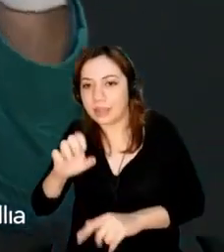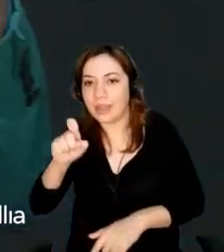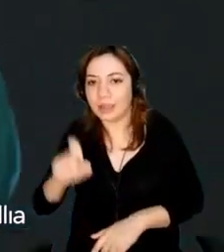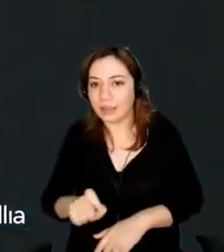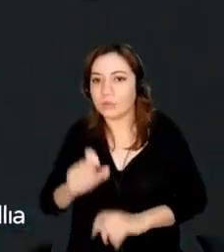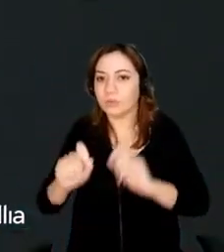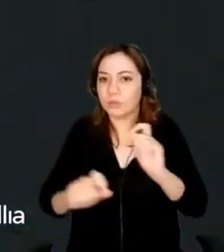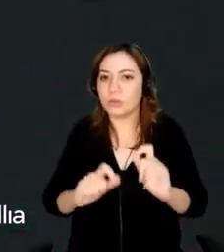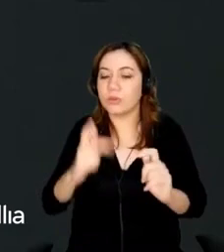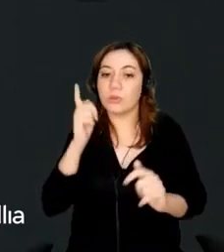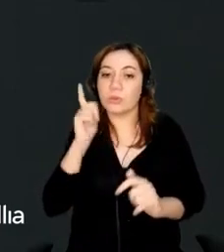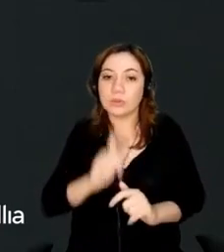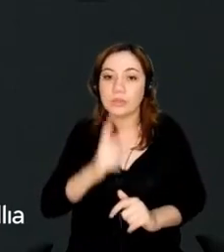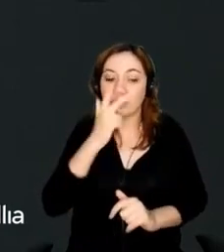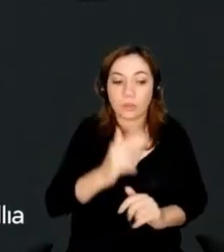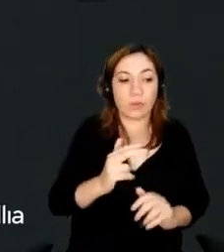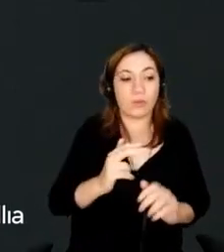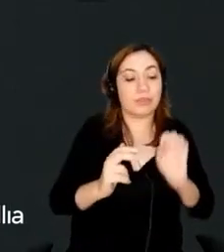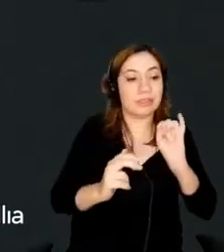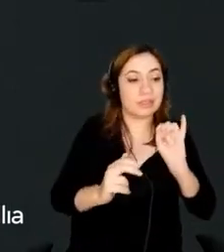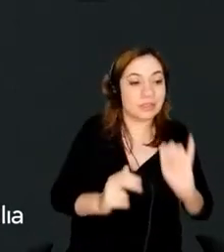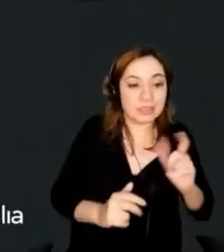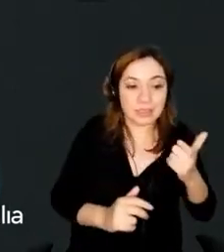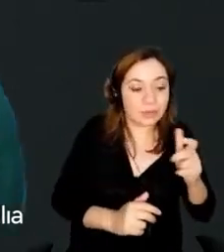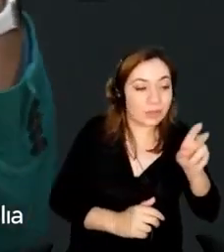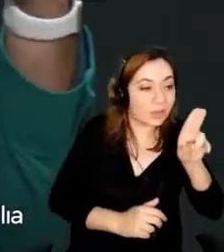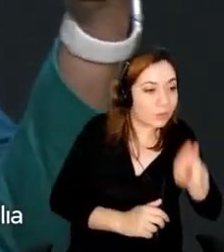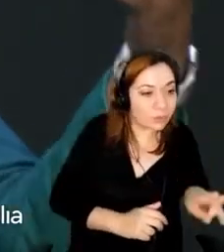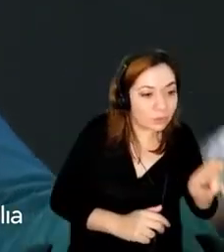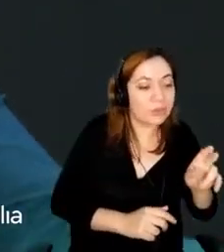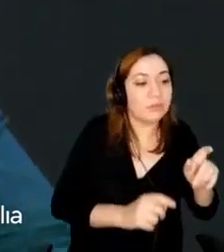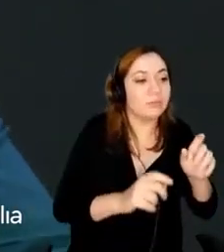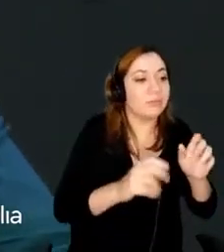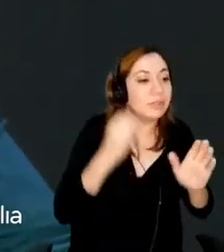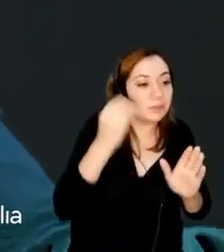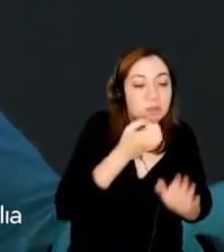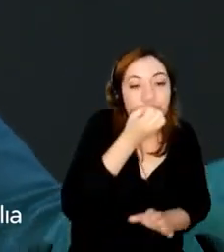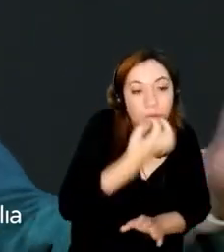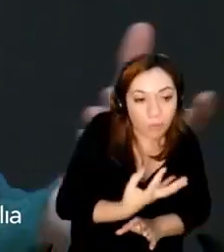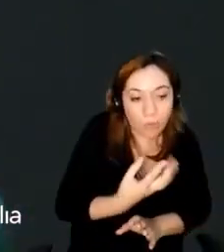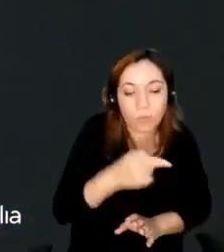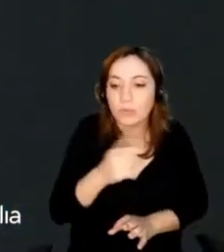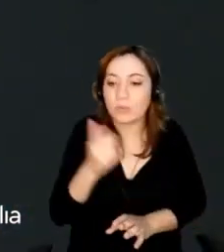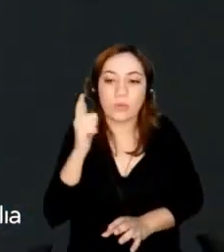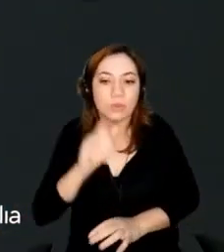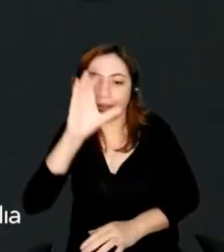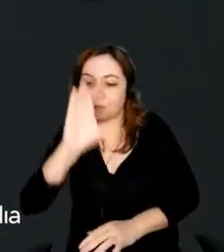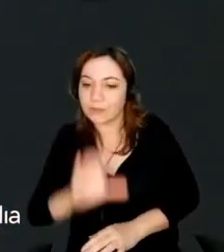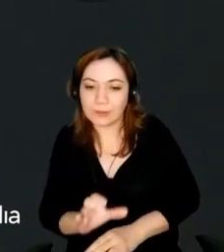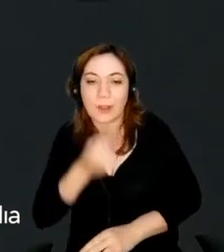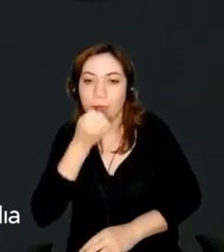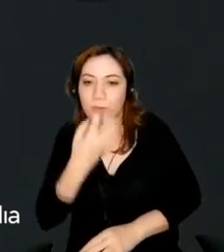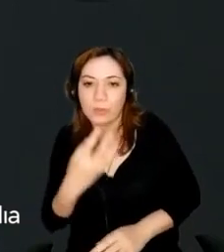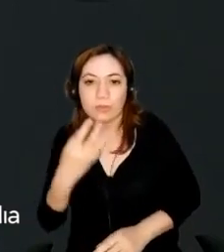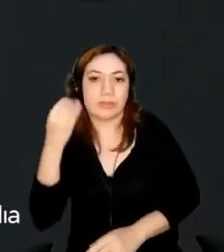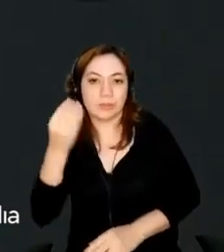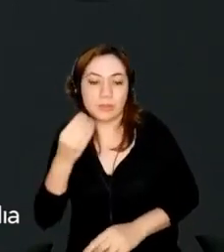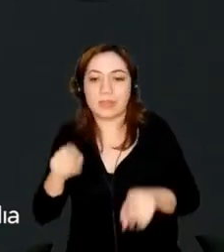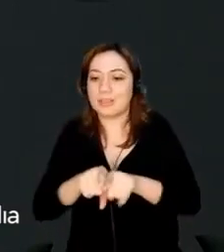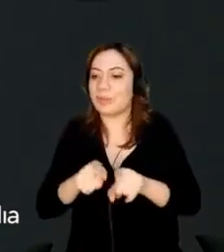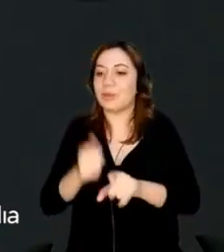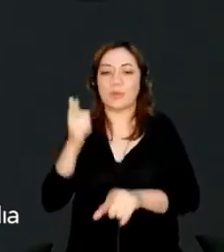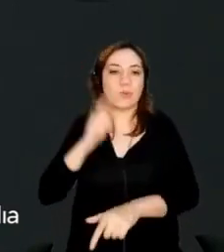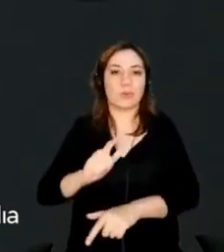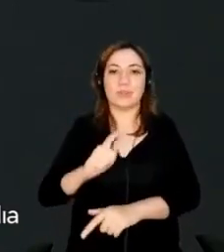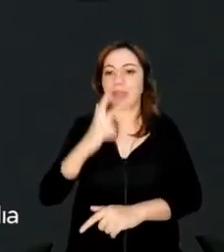you don't have a really solid user experience. And you can't have a solid user experience if you don't have an authentic employee experience. And all of those are connected. And obviously Southwest is